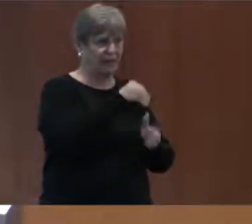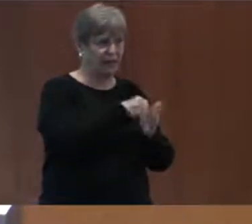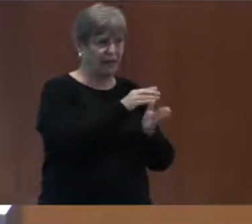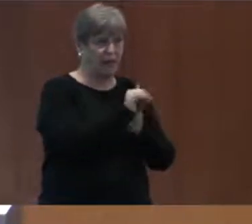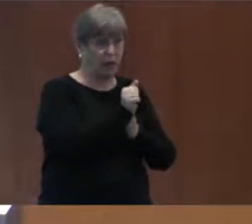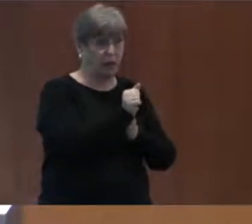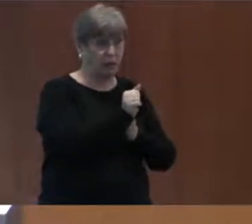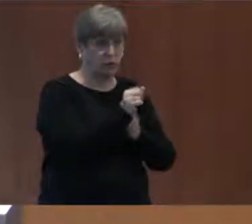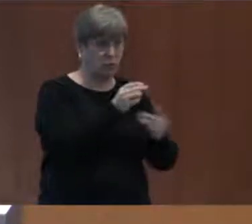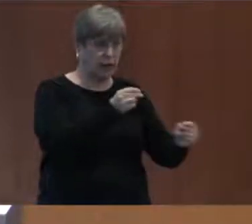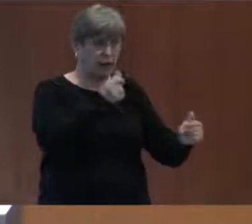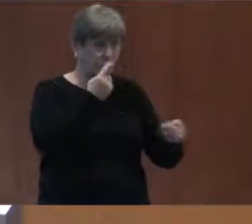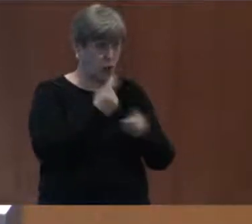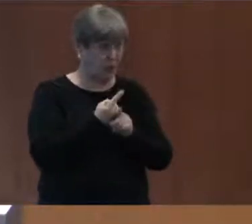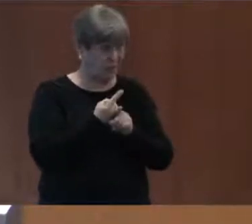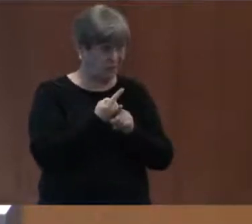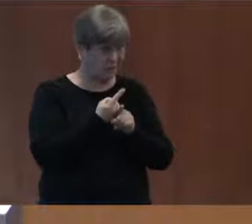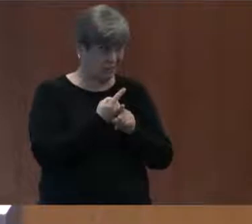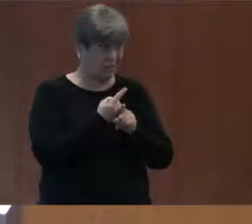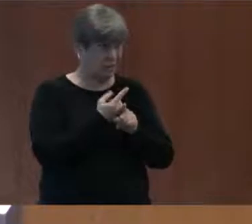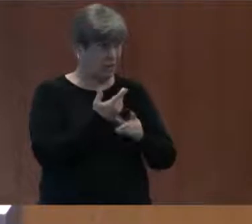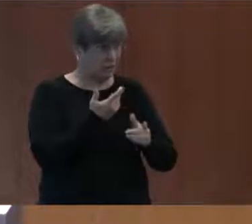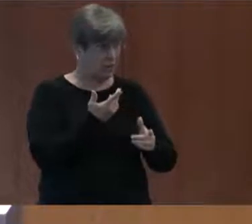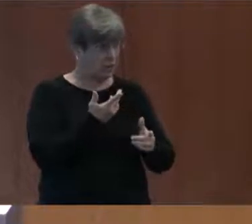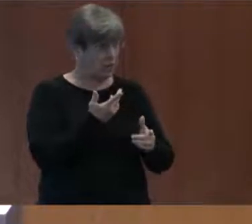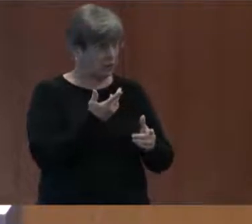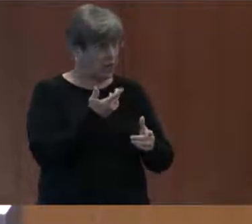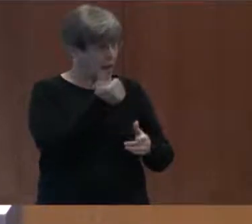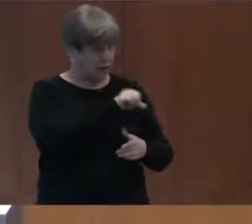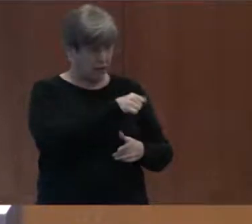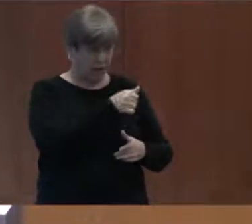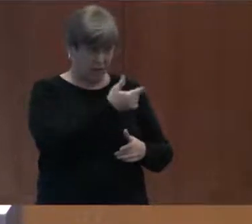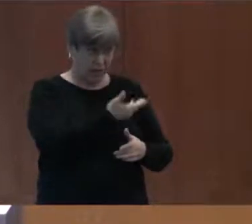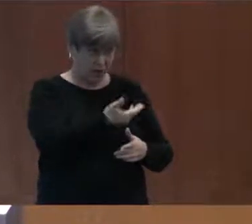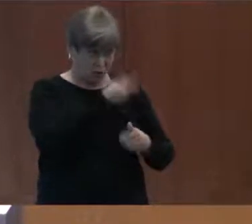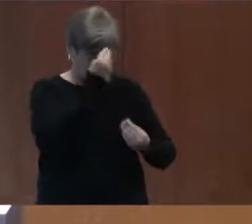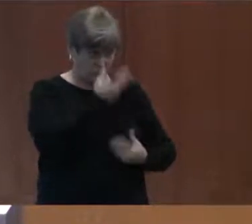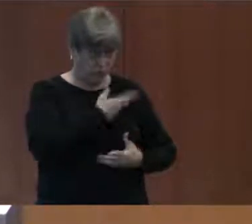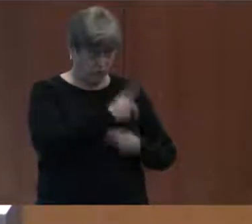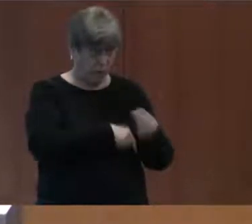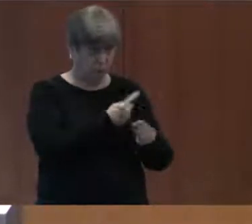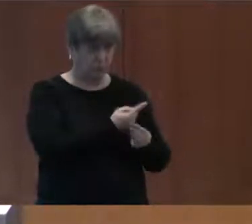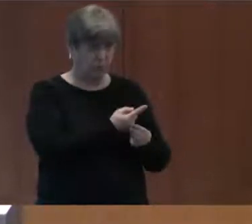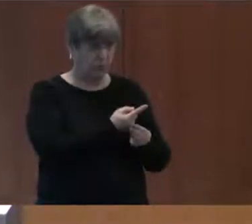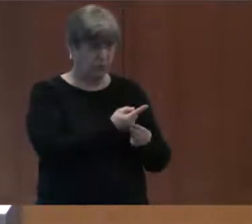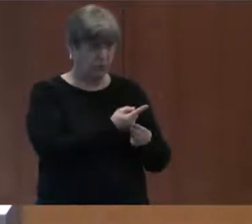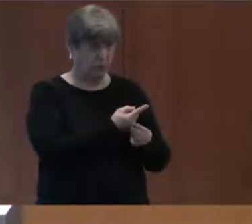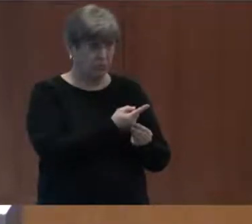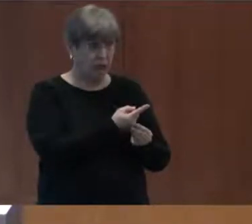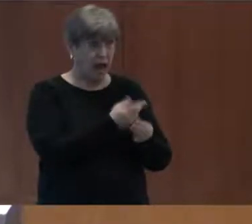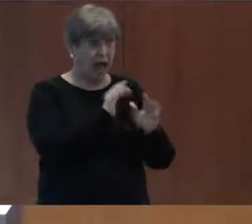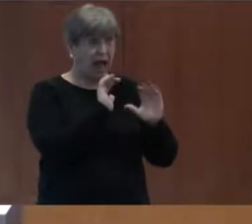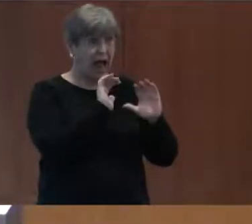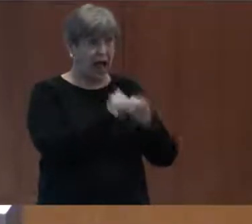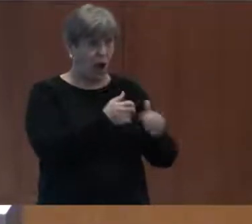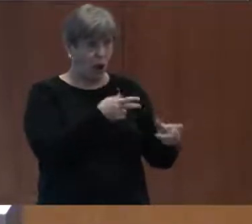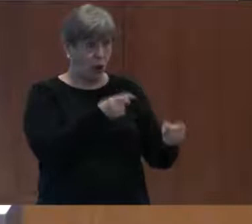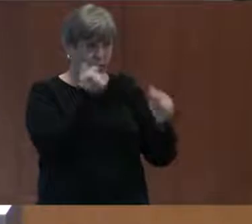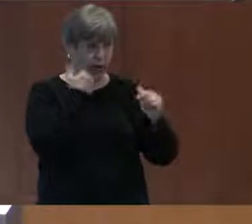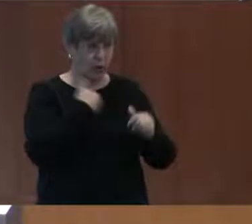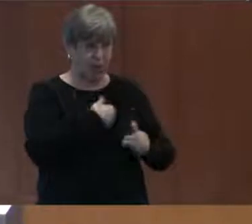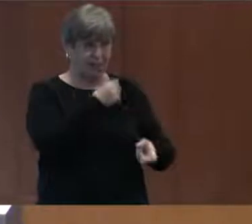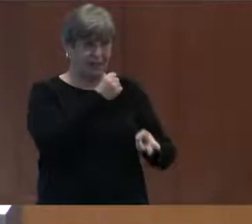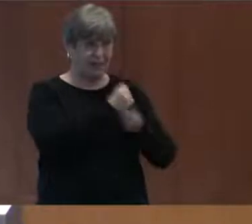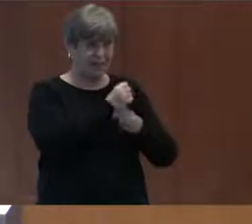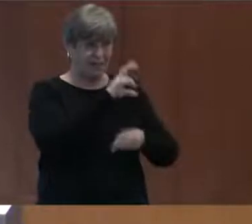$70,000 pretty quickly, right? Is there anything that you can tell us about how quickly we'd be able to